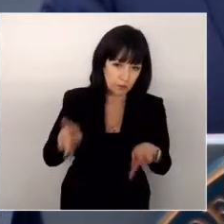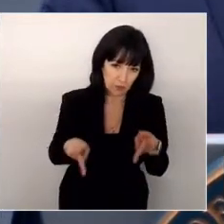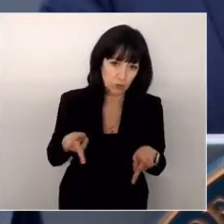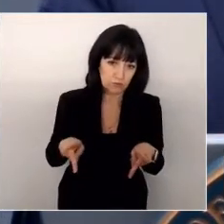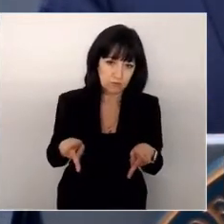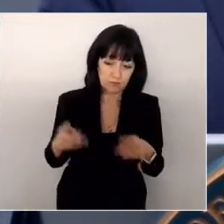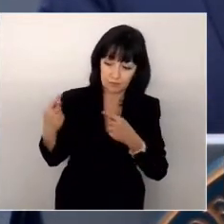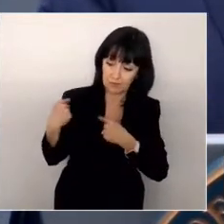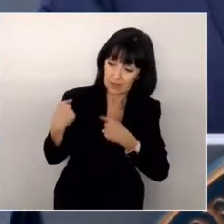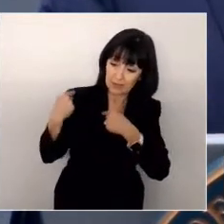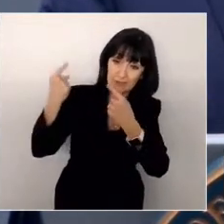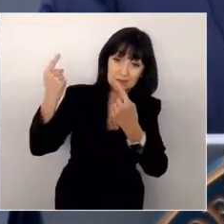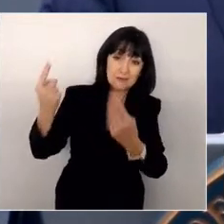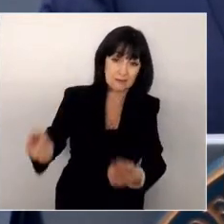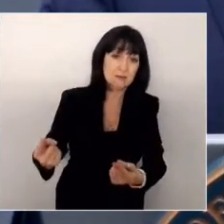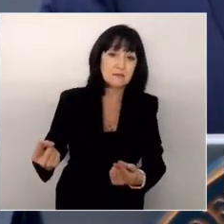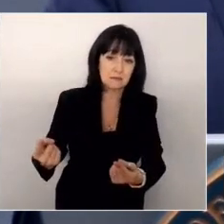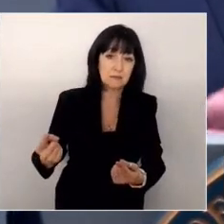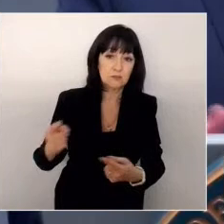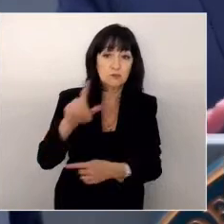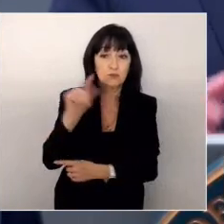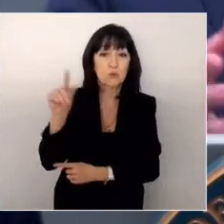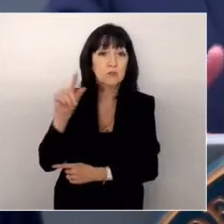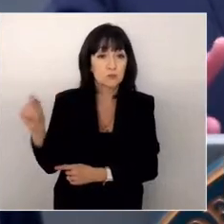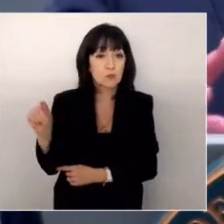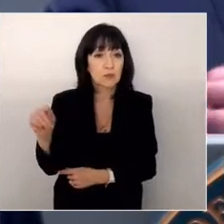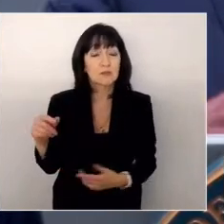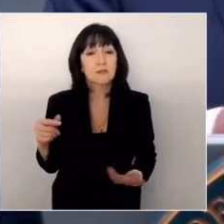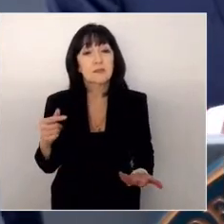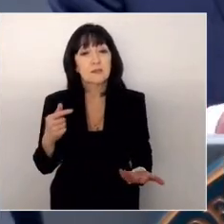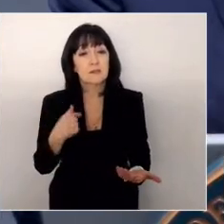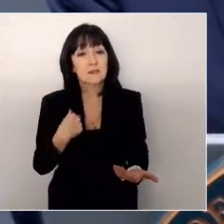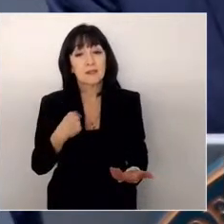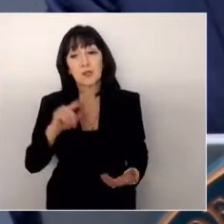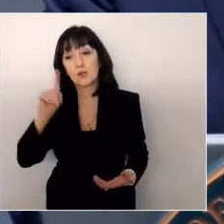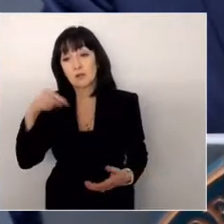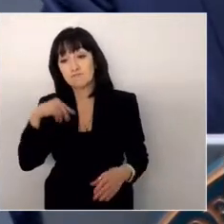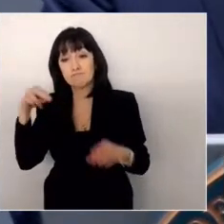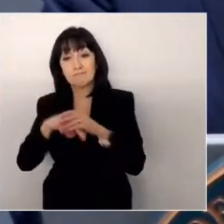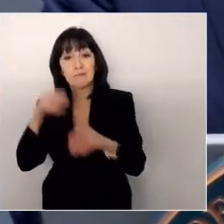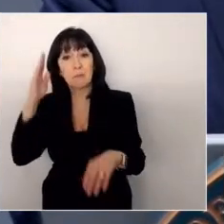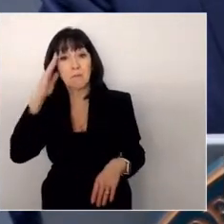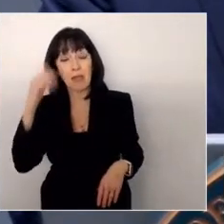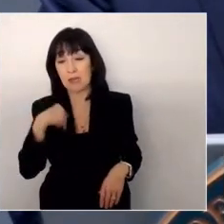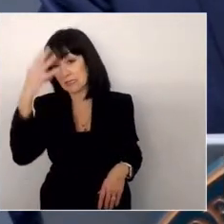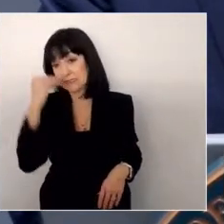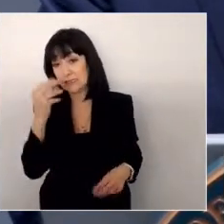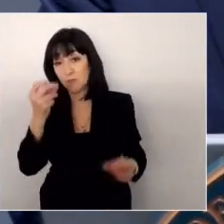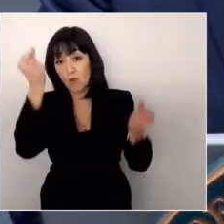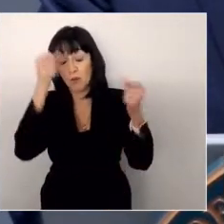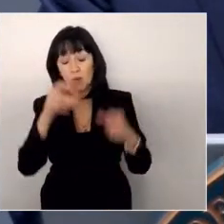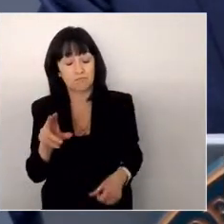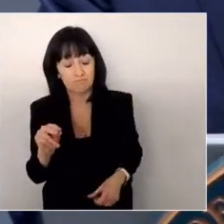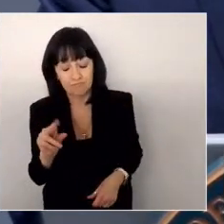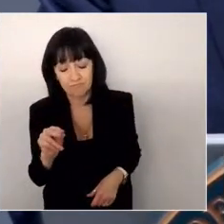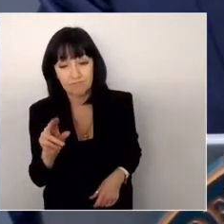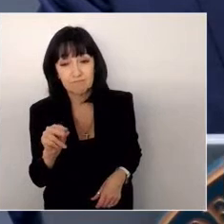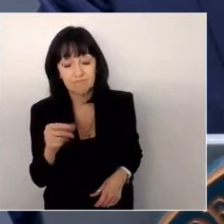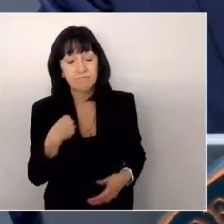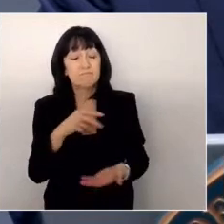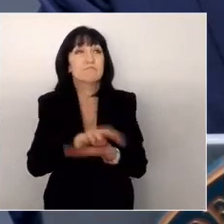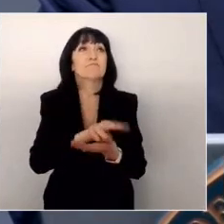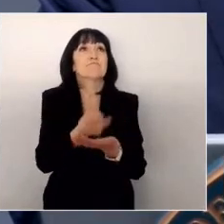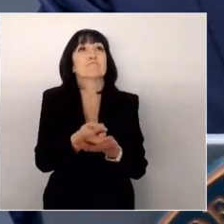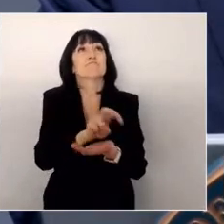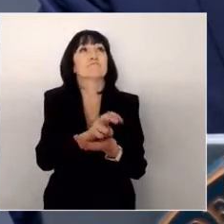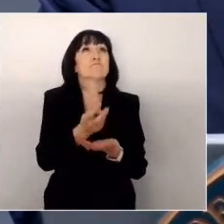go to sleep, I don't sleep right away. Each night, I'm thinking about the health